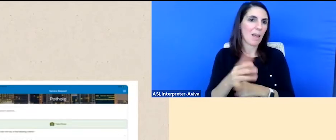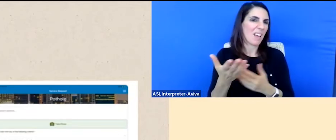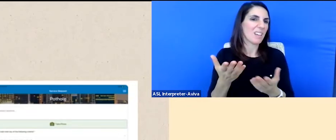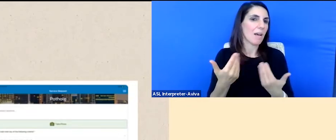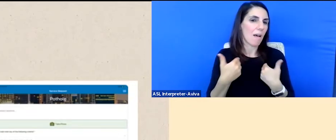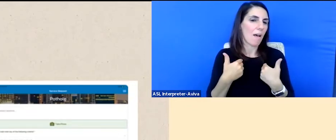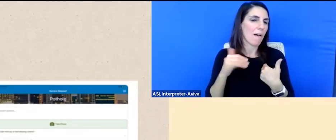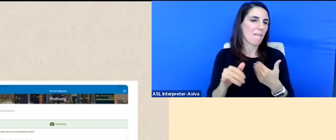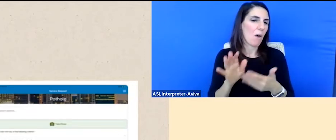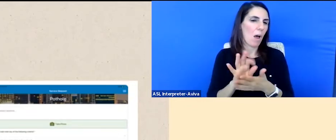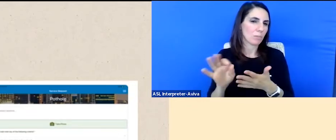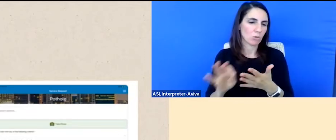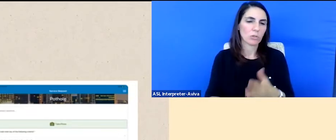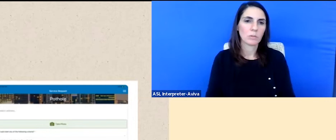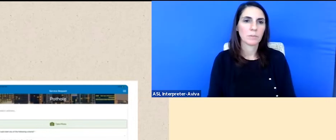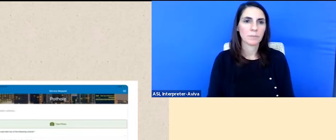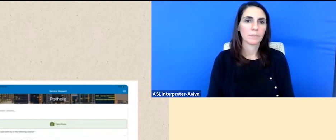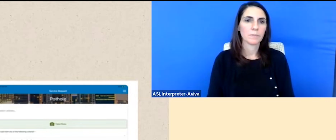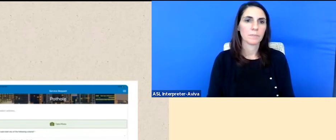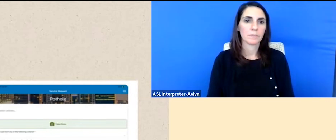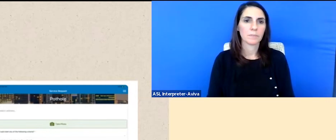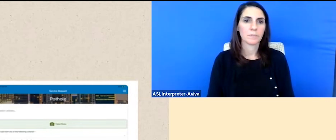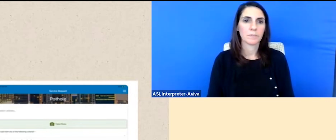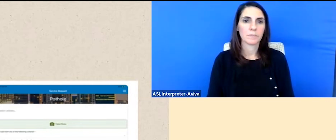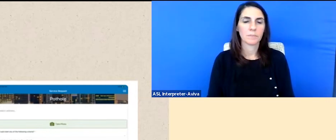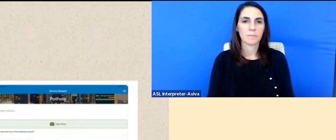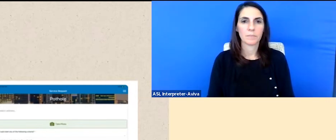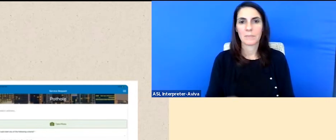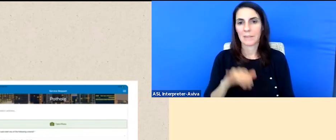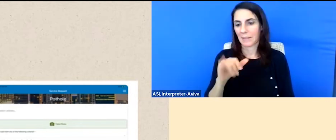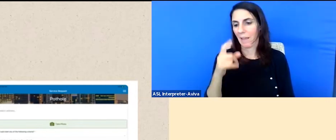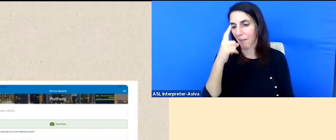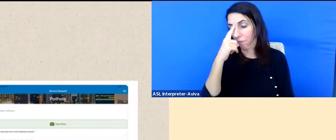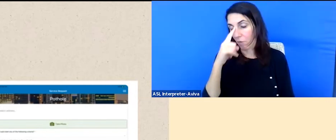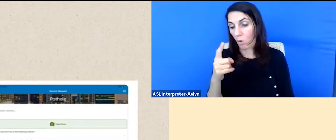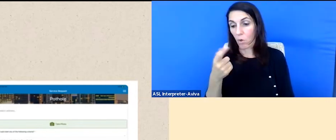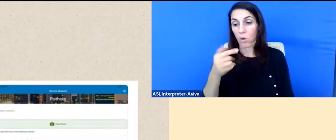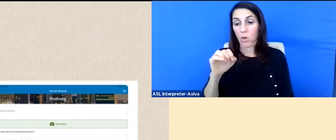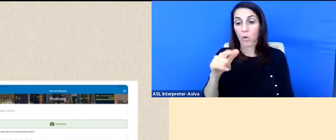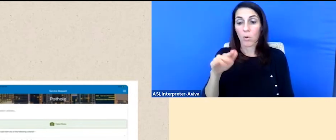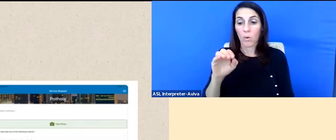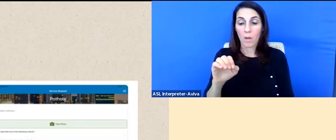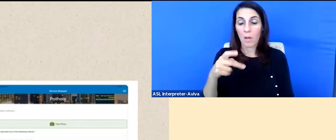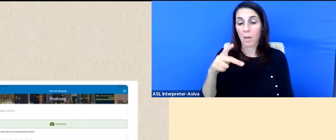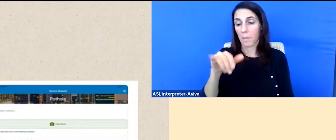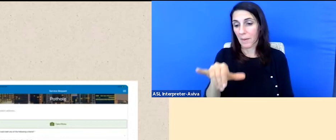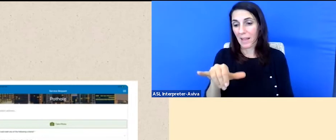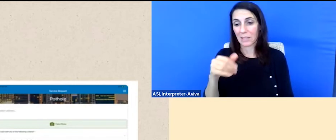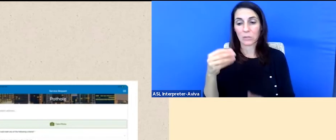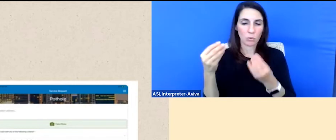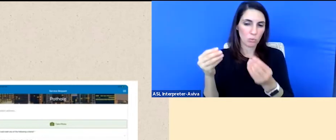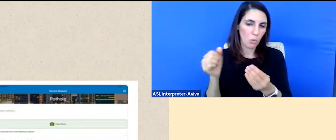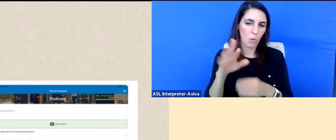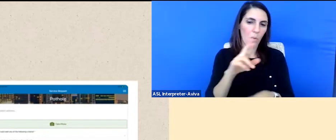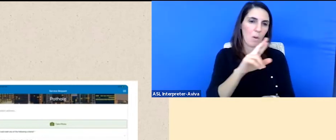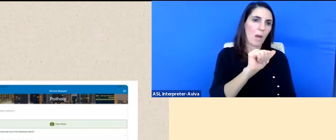option. And they're the same title on either your Google Play Store or App Store. It's 311 Direct.